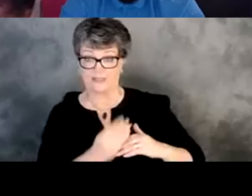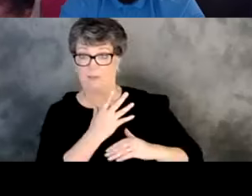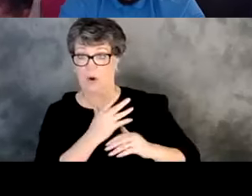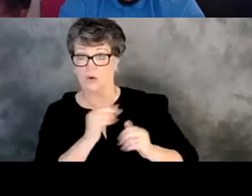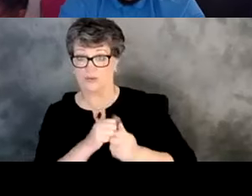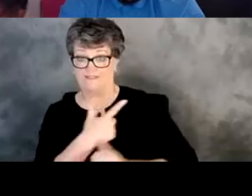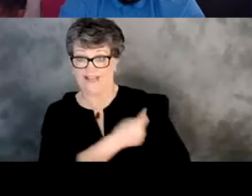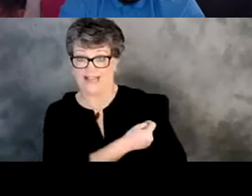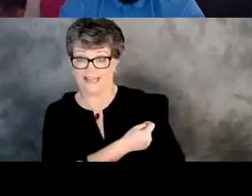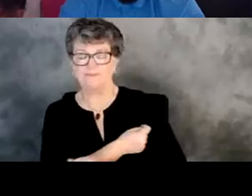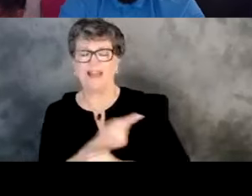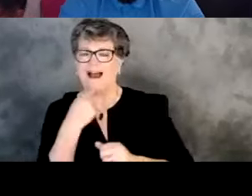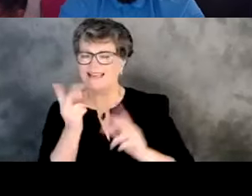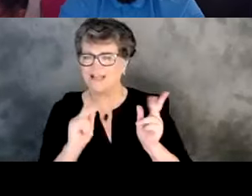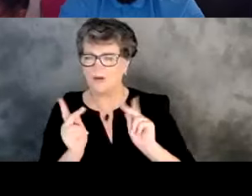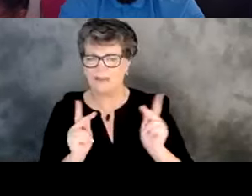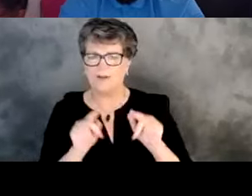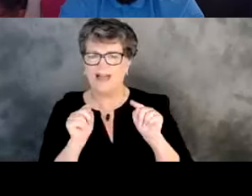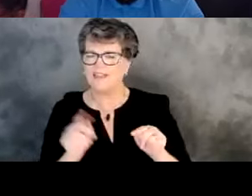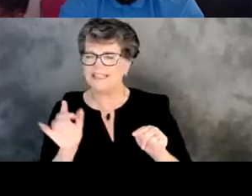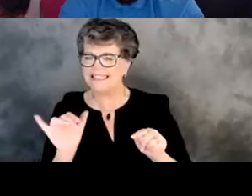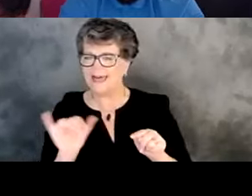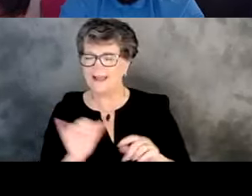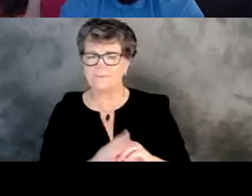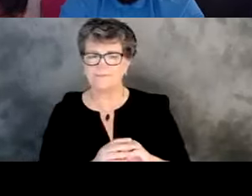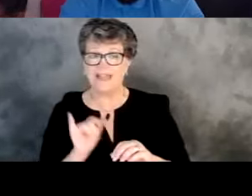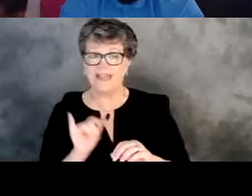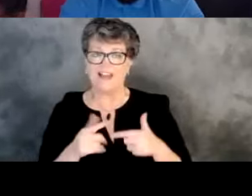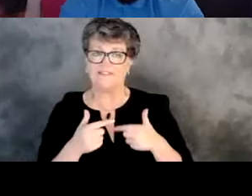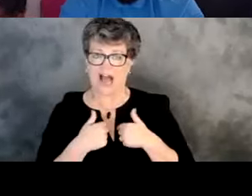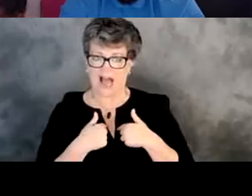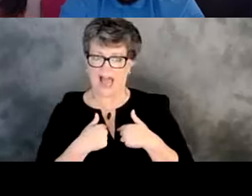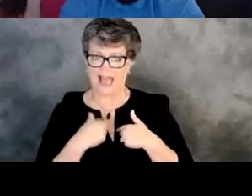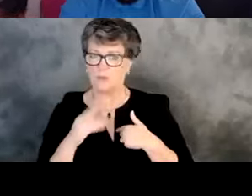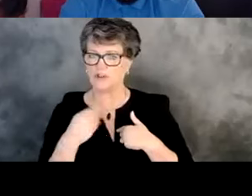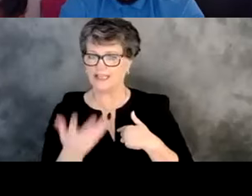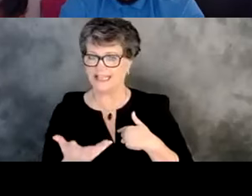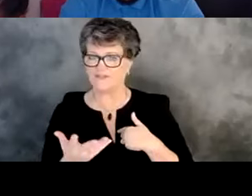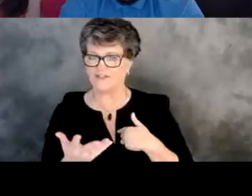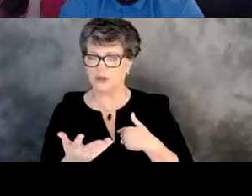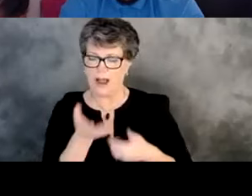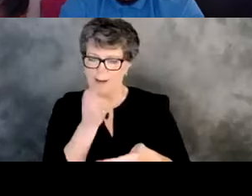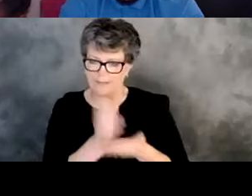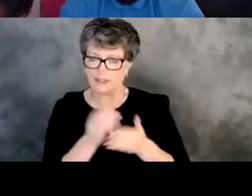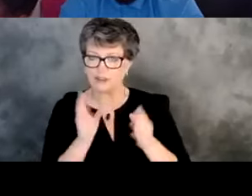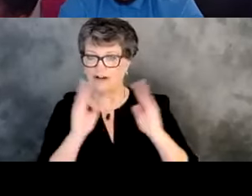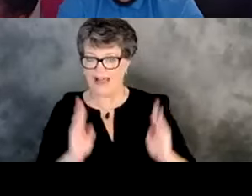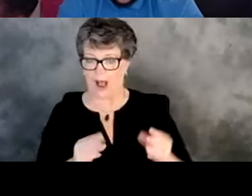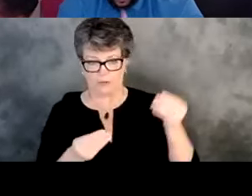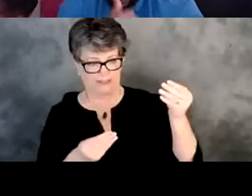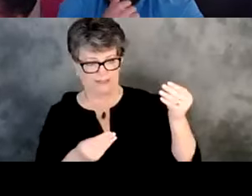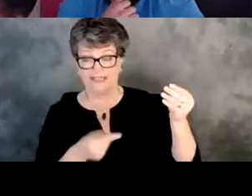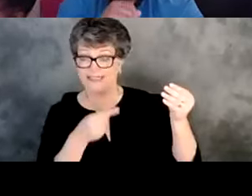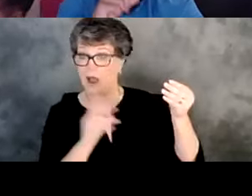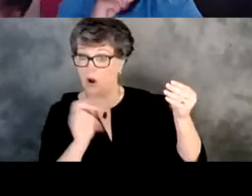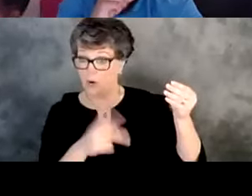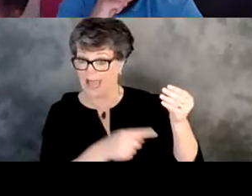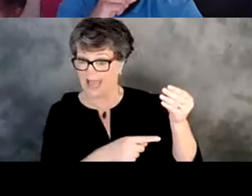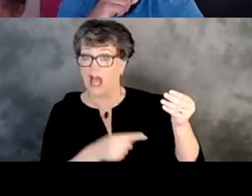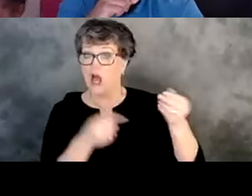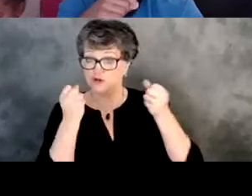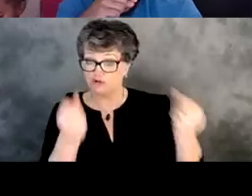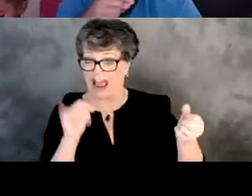vaccine. I always tell people that this is kind of like if I were to give you a picture of a house and say, okay, I want you to drive to